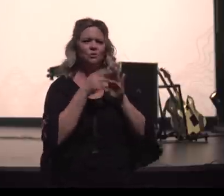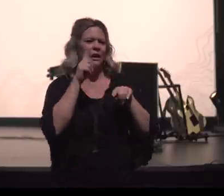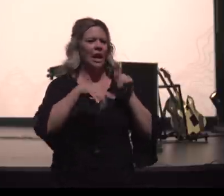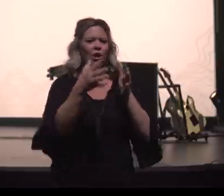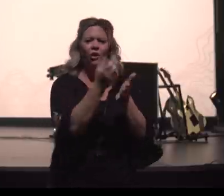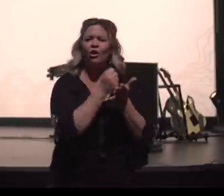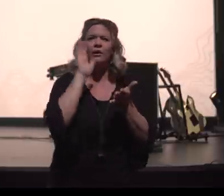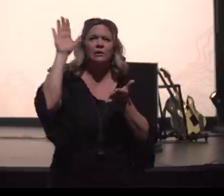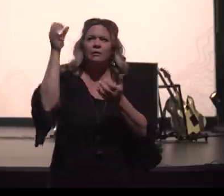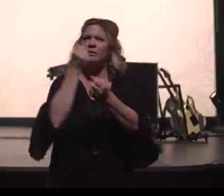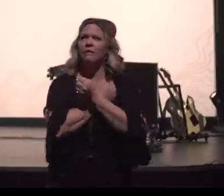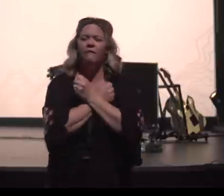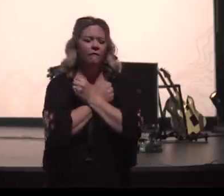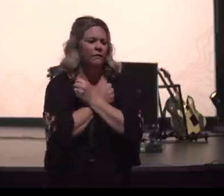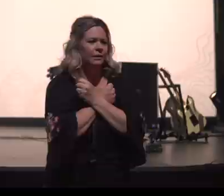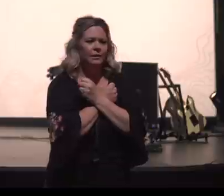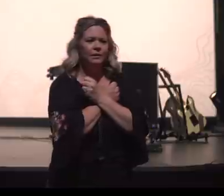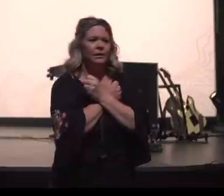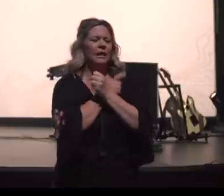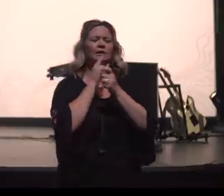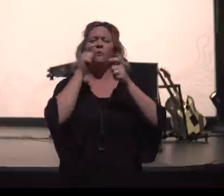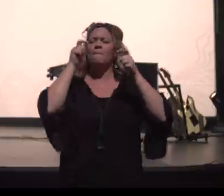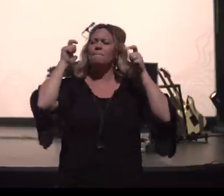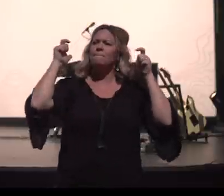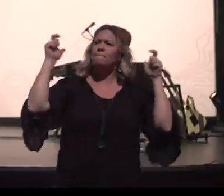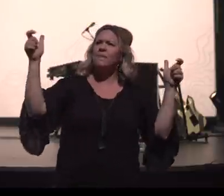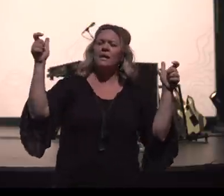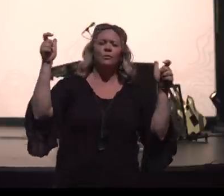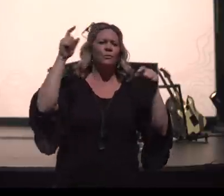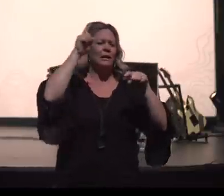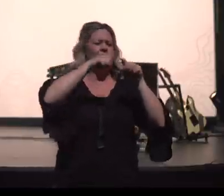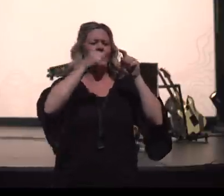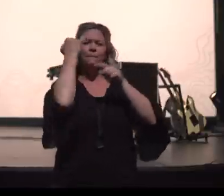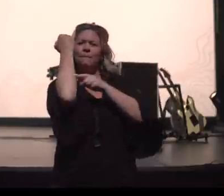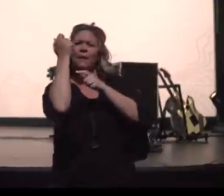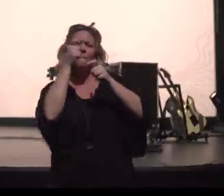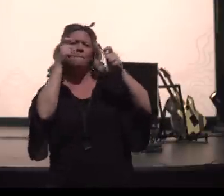big, it's beyond our wildest imaginations.